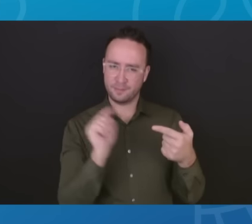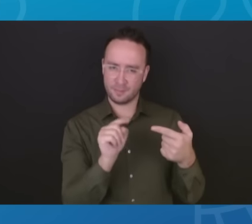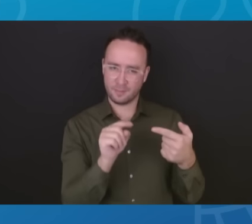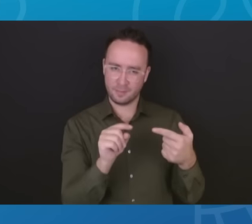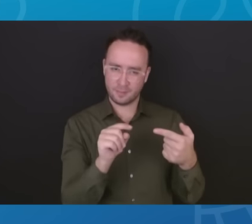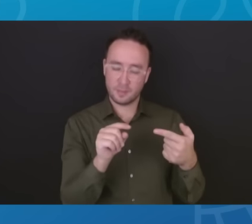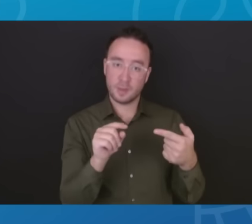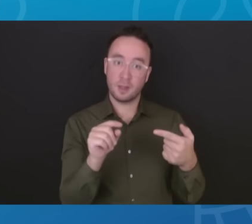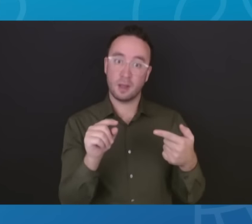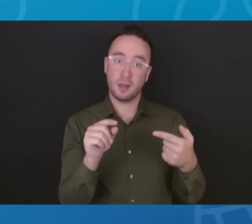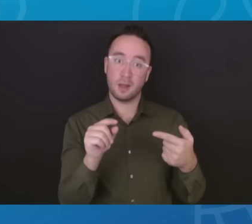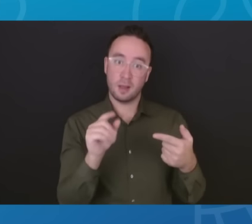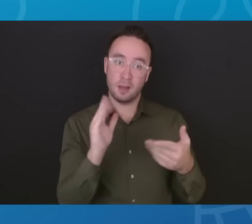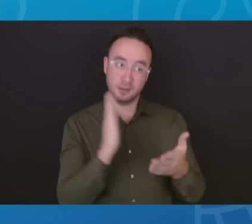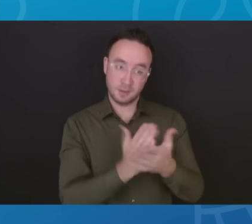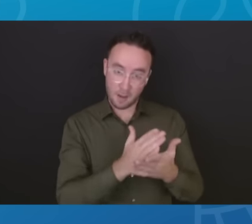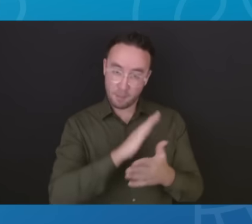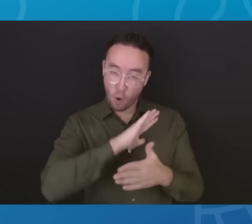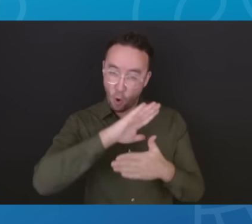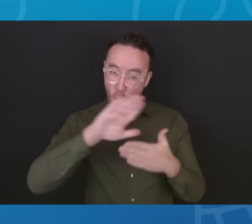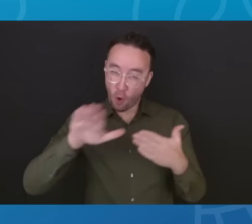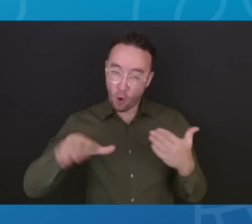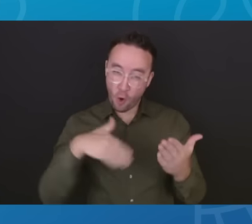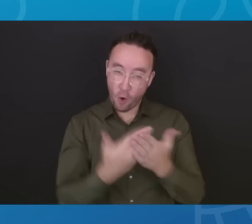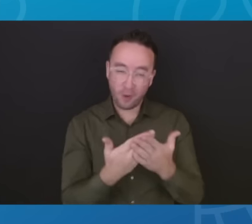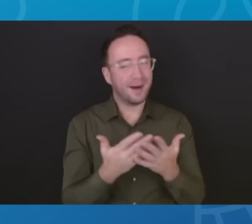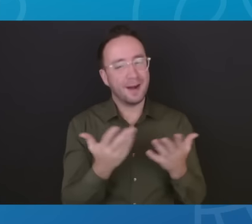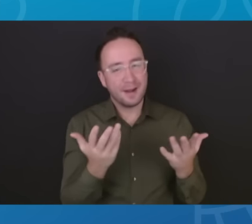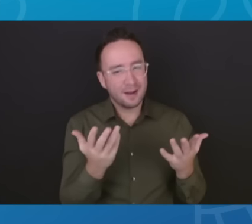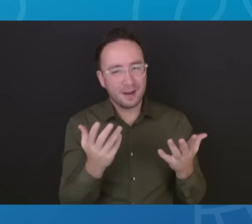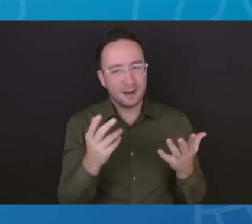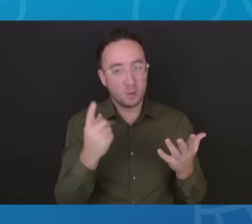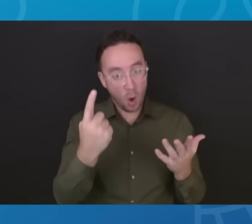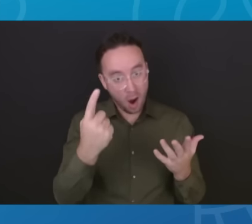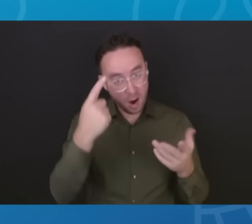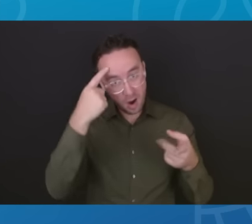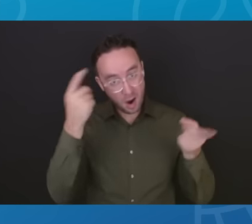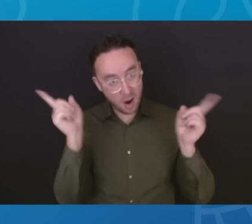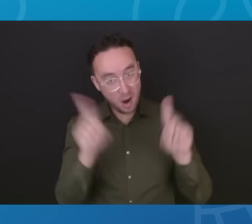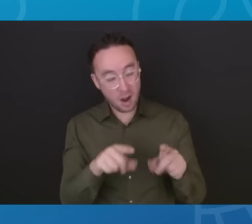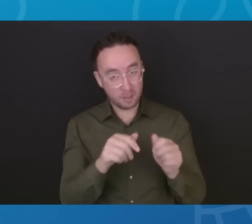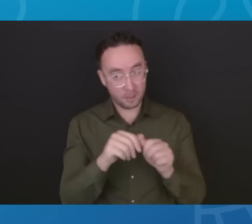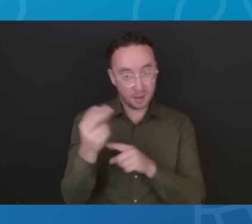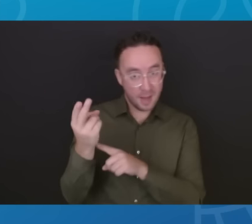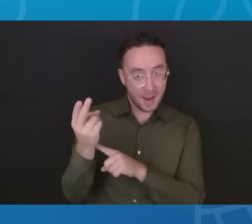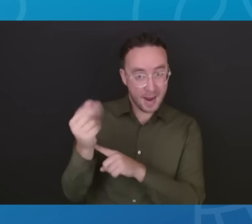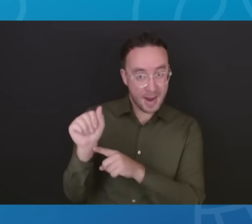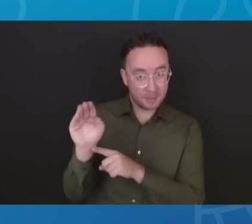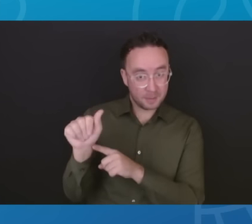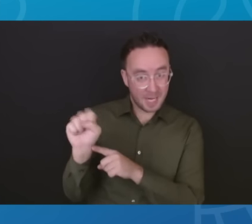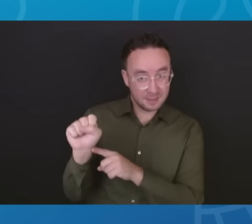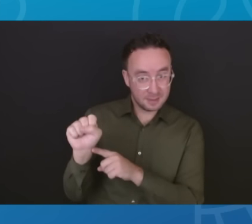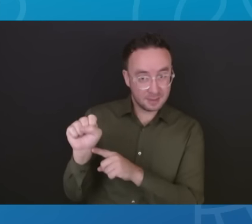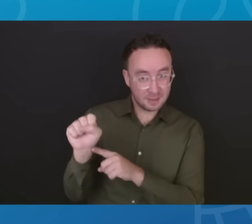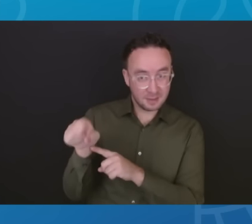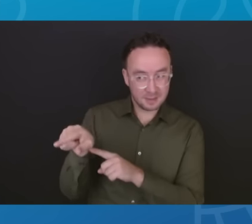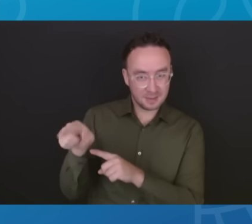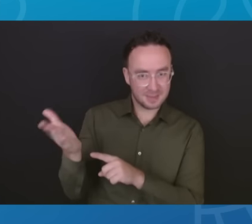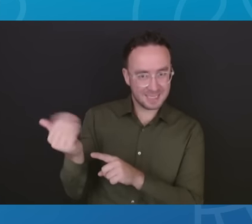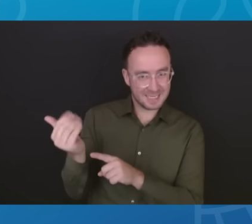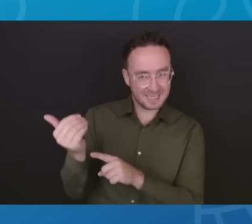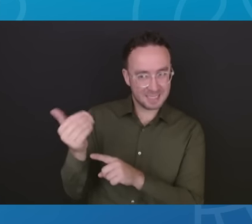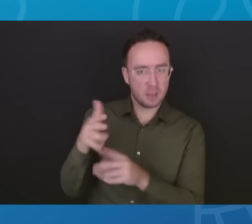agreement with Hamas to stop attacking Israel, to release Israeli hostages, to release American hostages, to release the hostages of